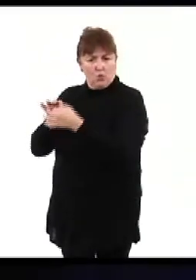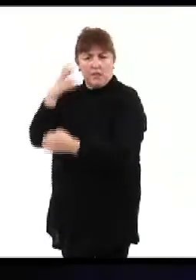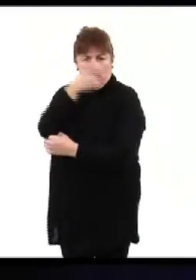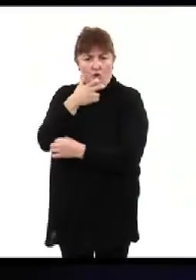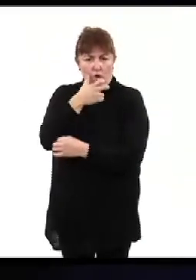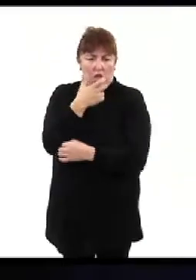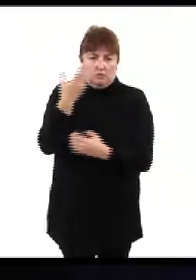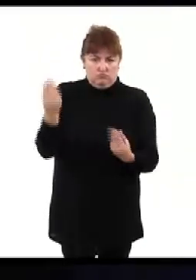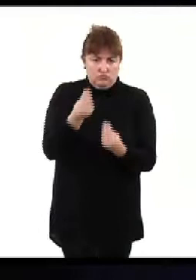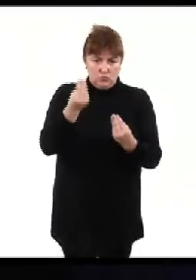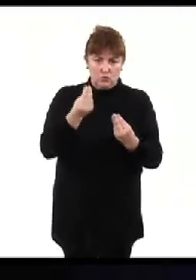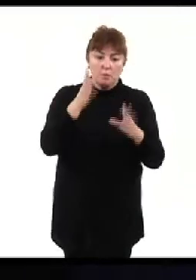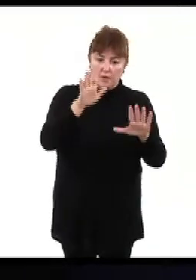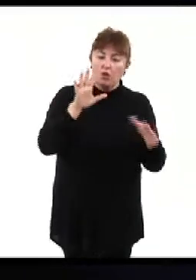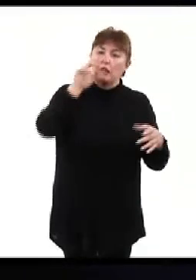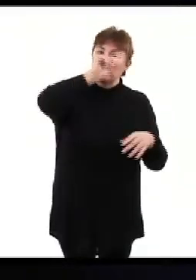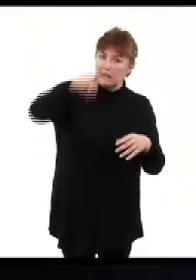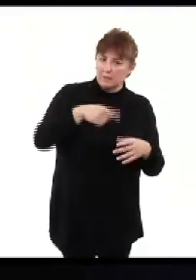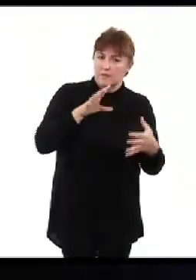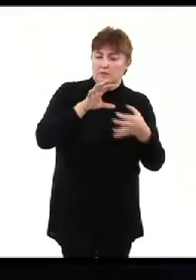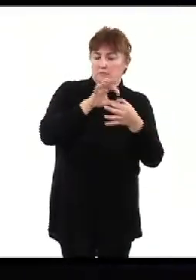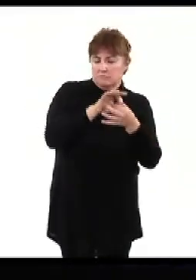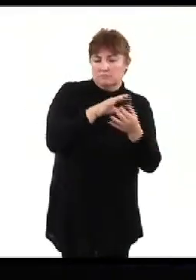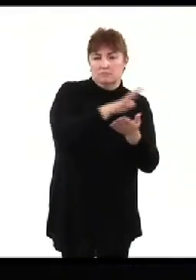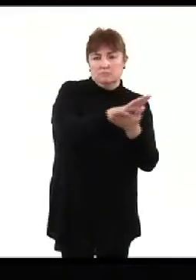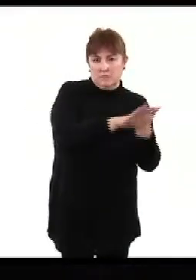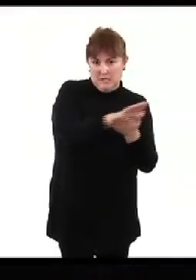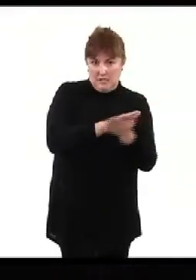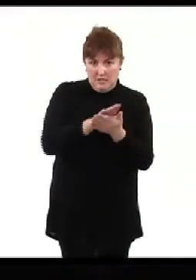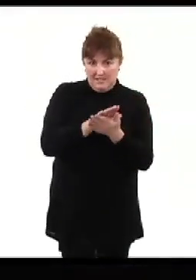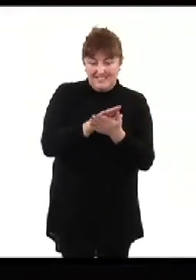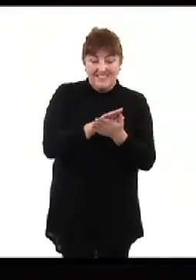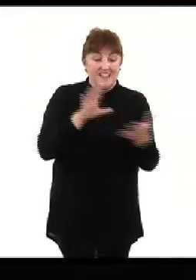comprehension and production are also involved for sign. Okay.